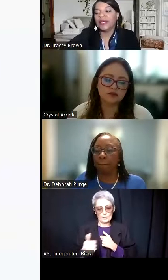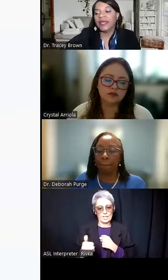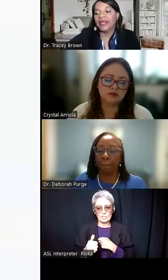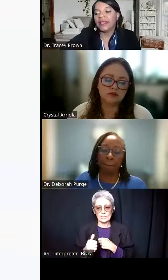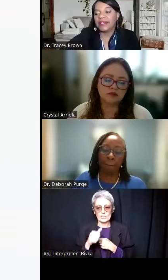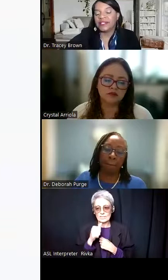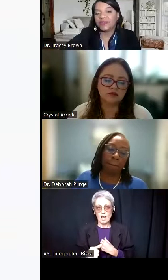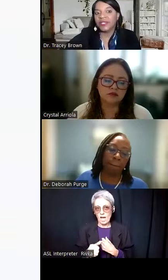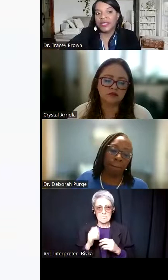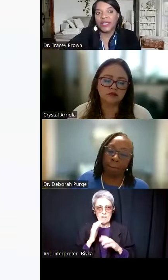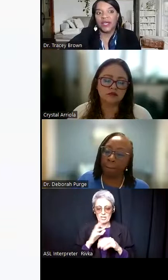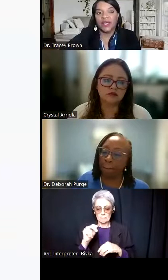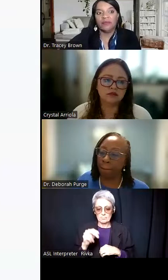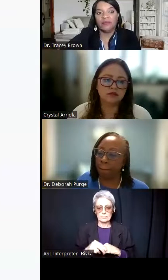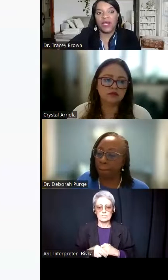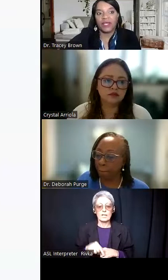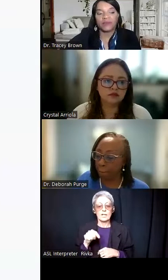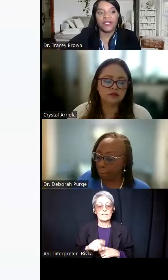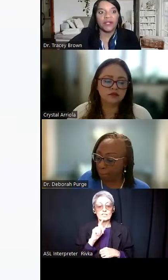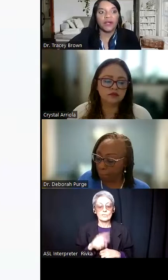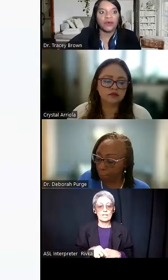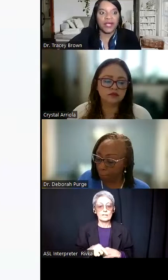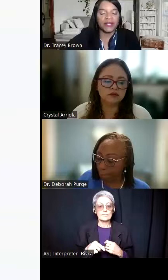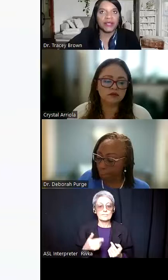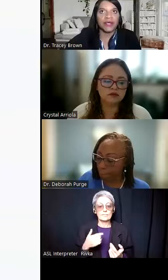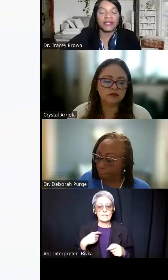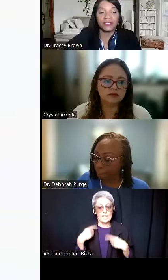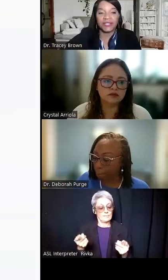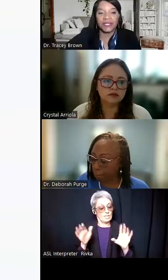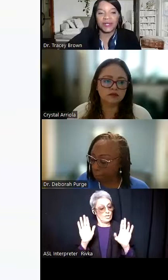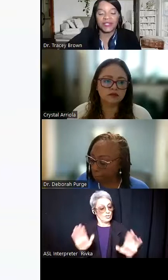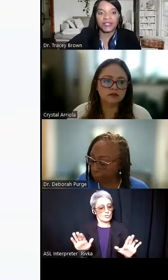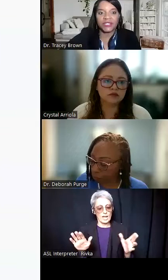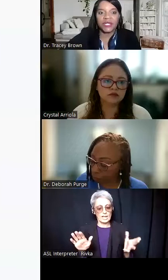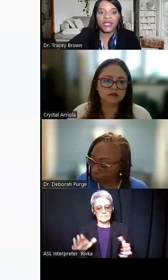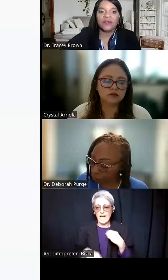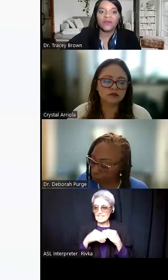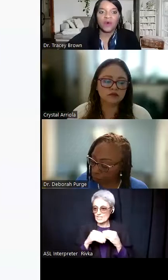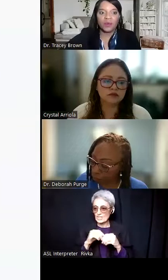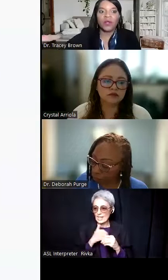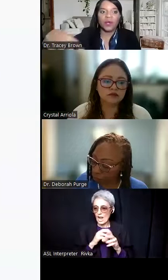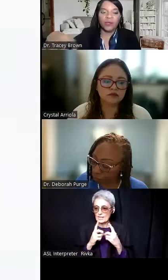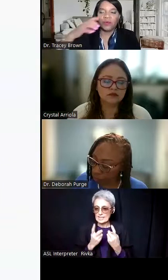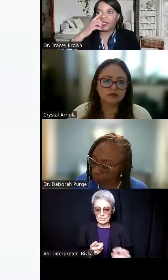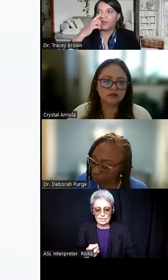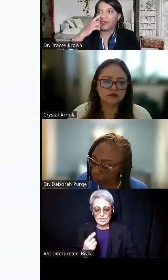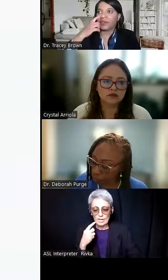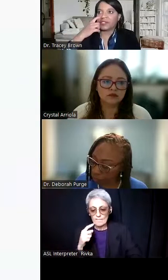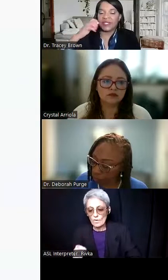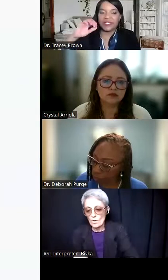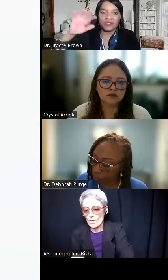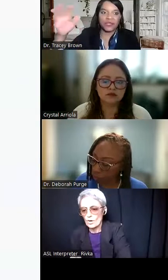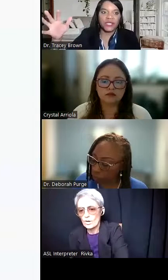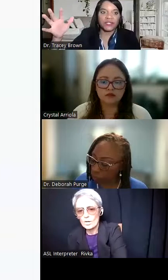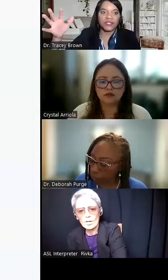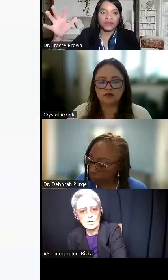barrier. And this is really has been a great addition in our district. 4 will open over the course of